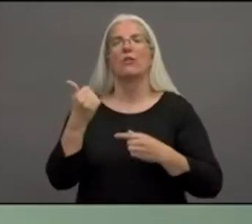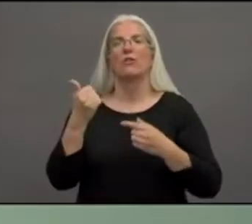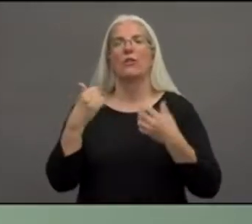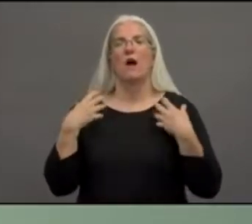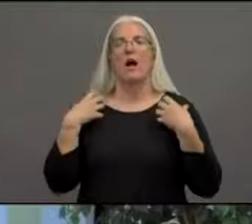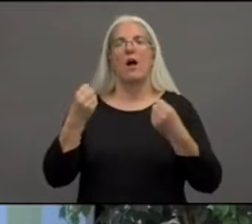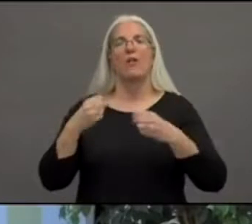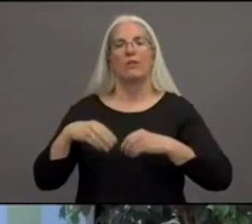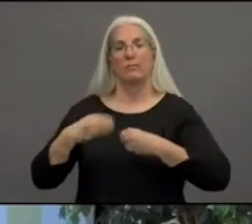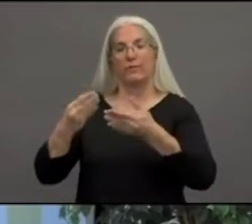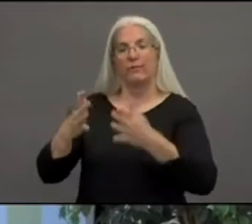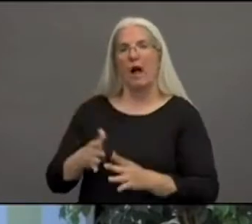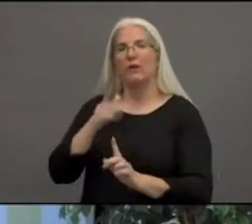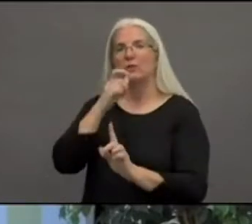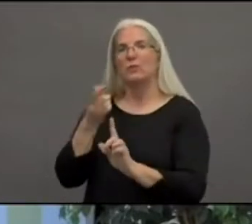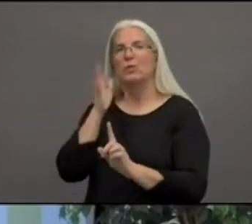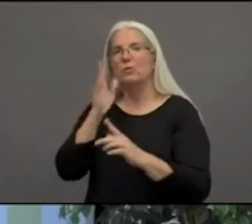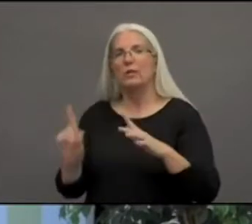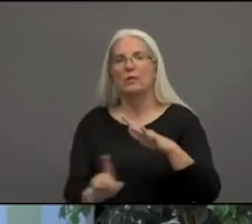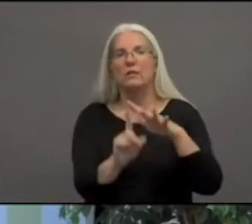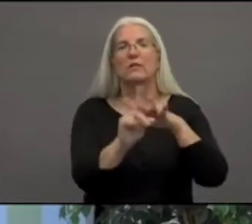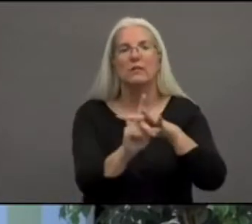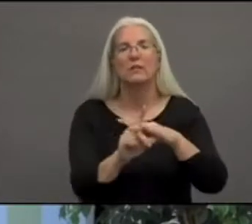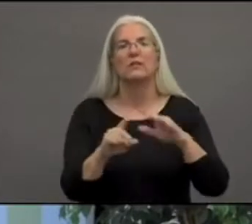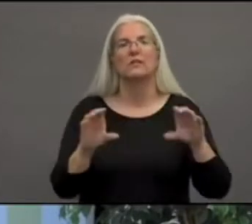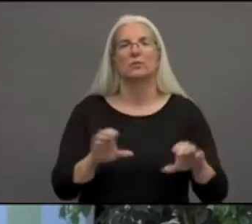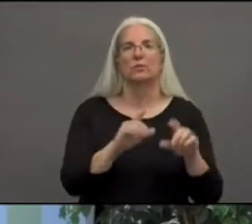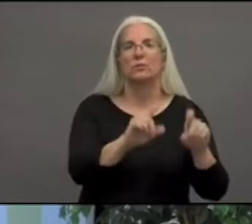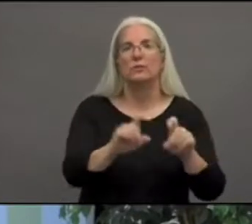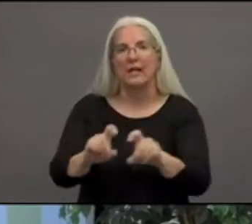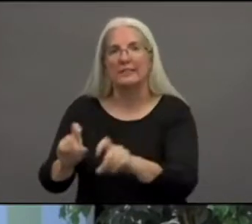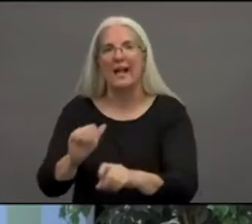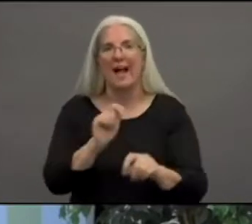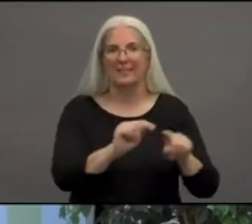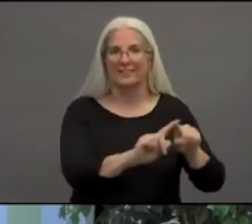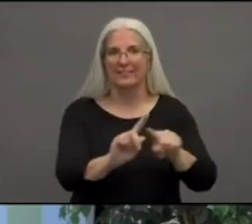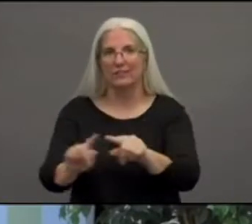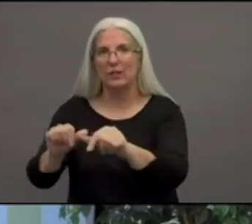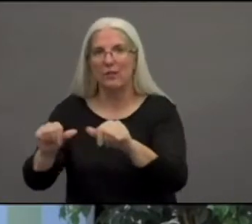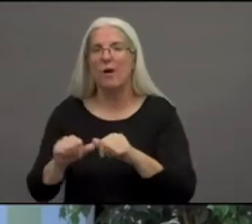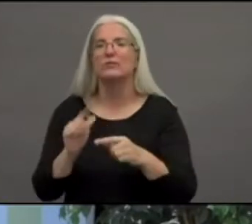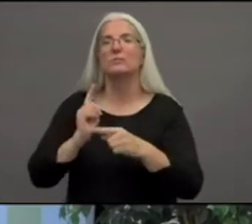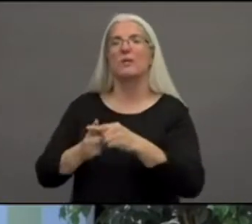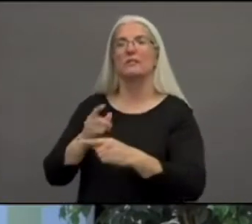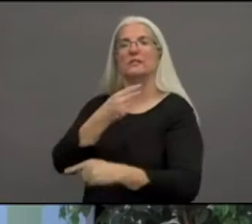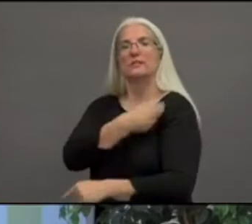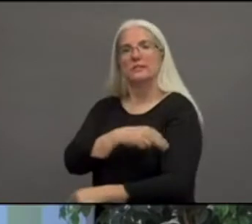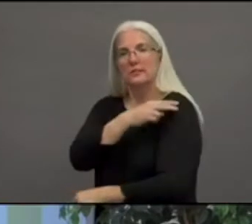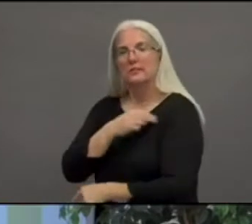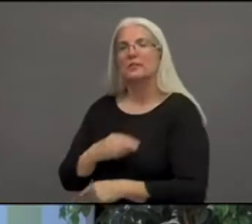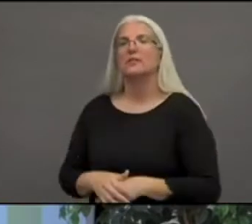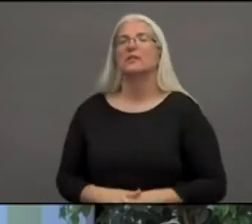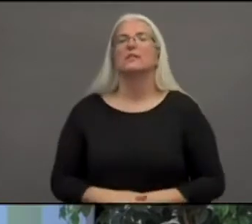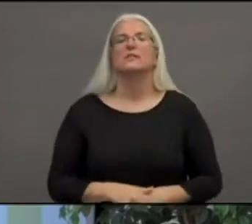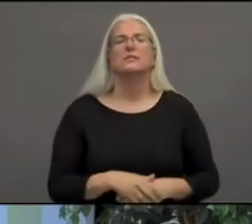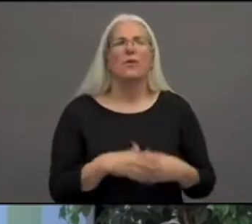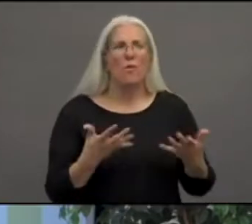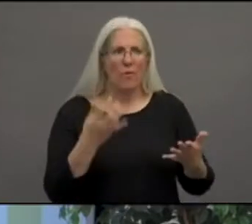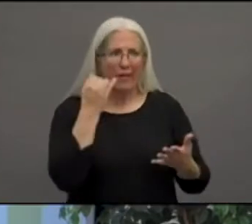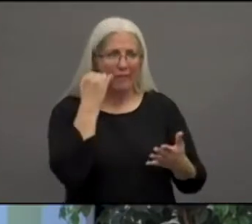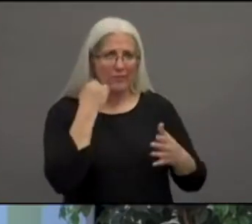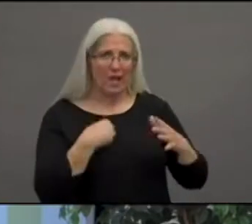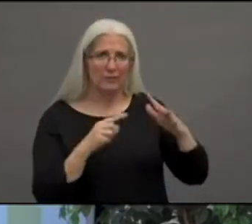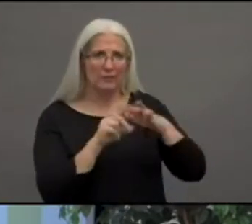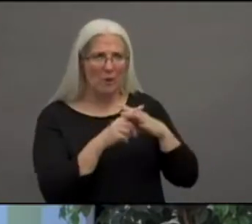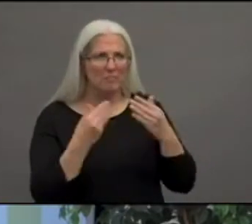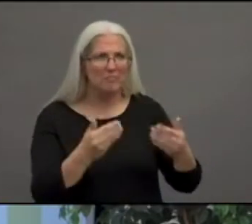locations. And what can people expect once they show up to one of these testing sites? That's a great question. I think